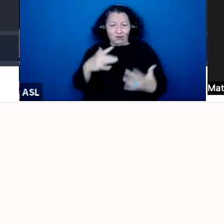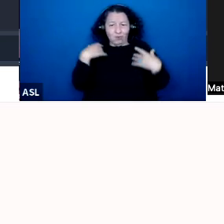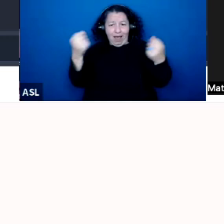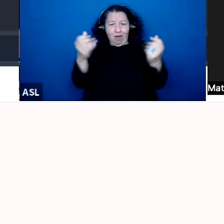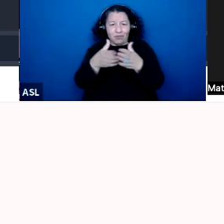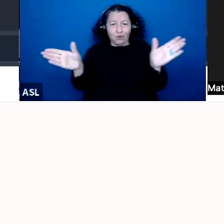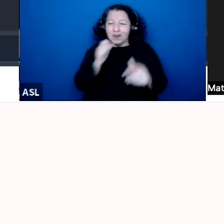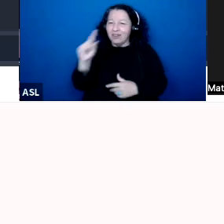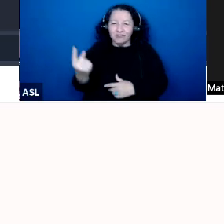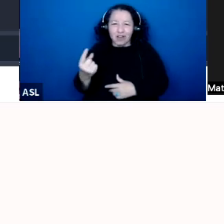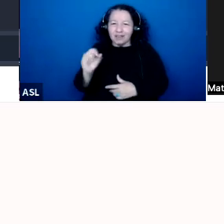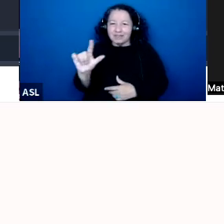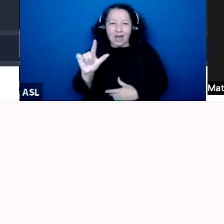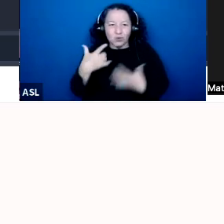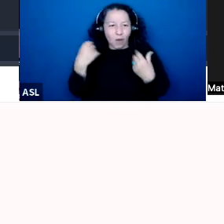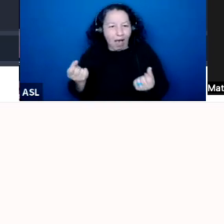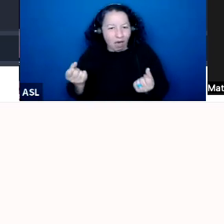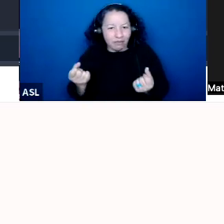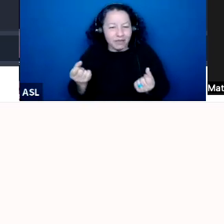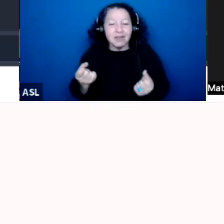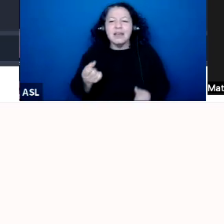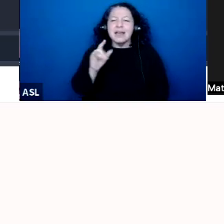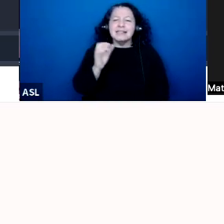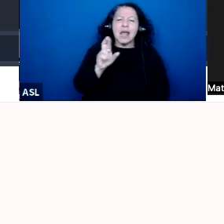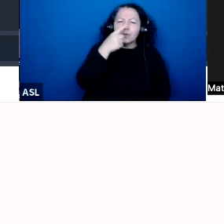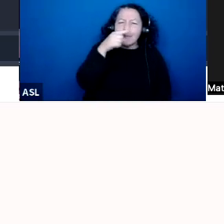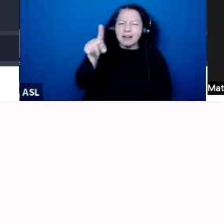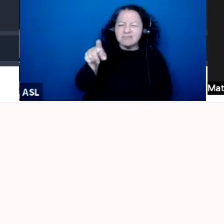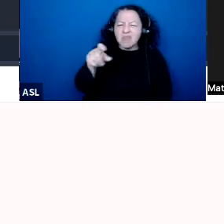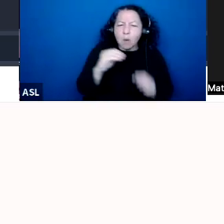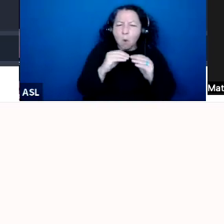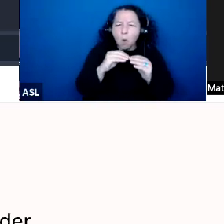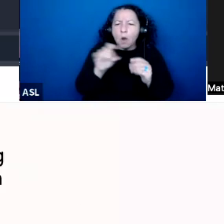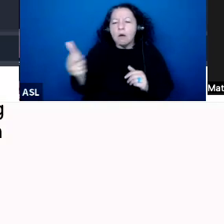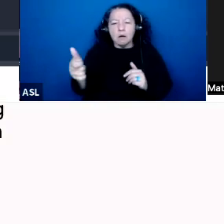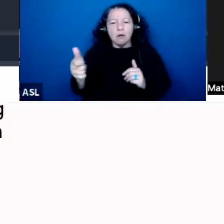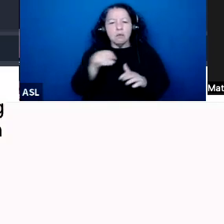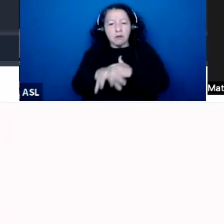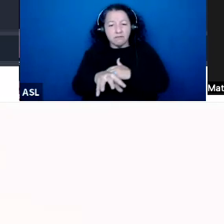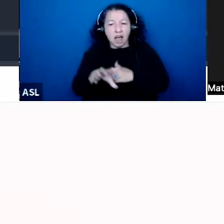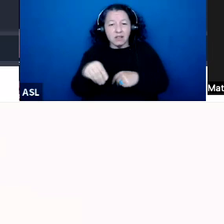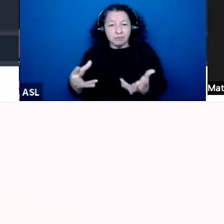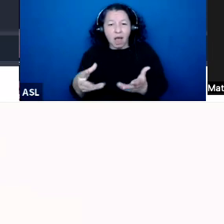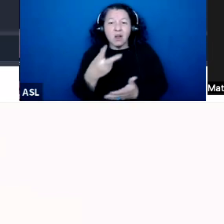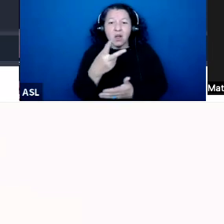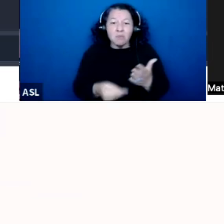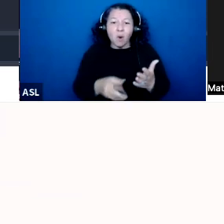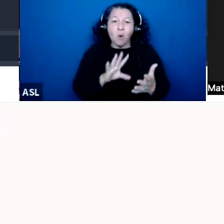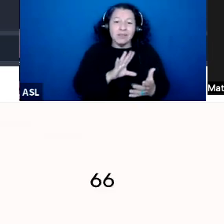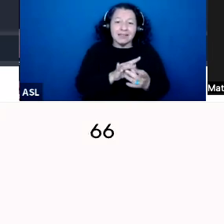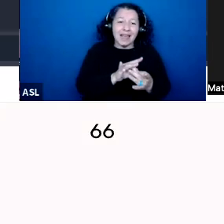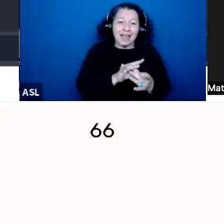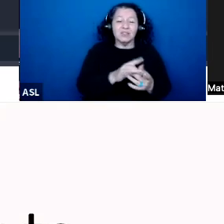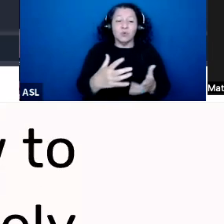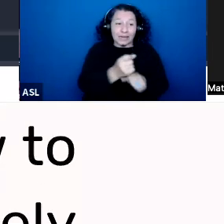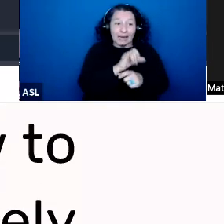just related to sexual health. And I think, Taylor, if you scroll down more, some of the other advice that we give both